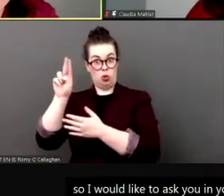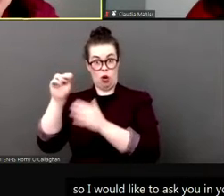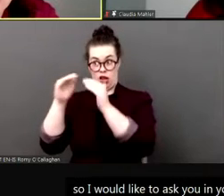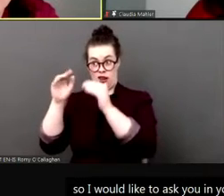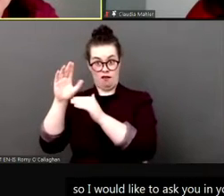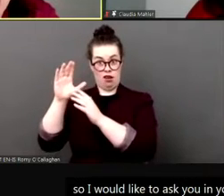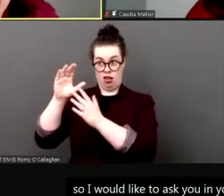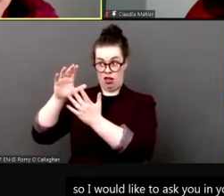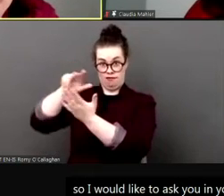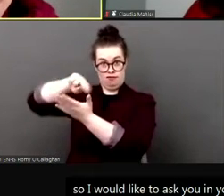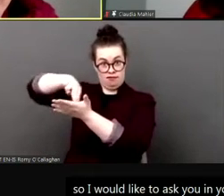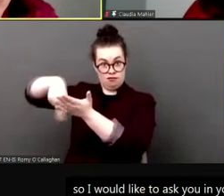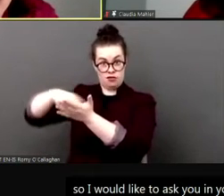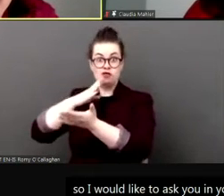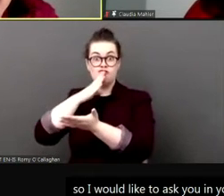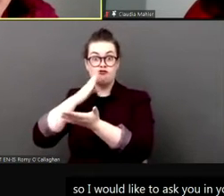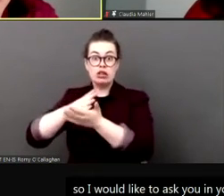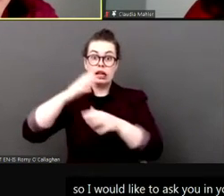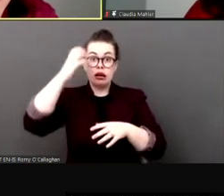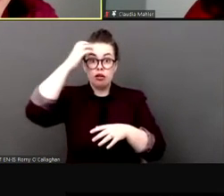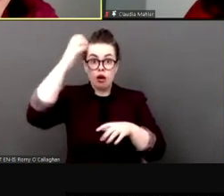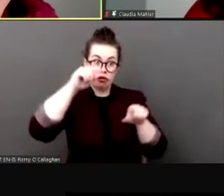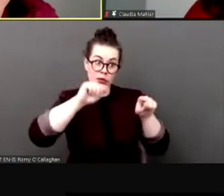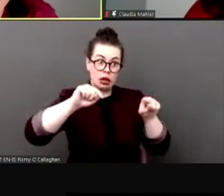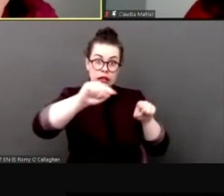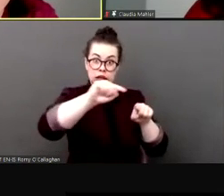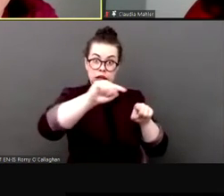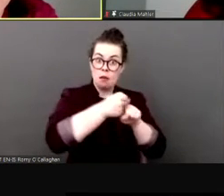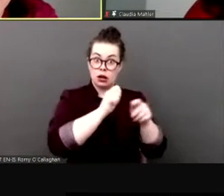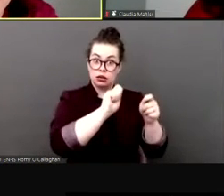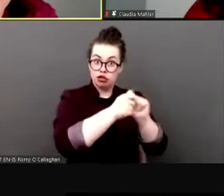with disabilities' access to justice?